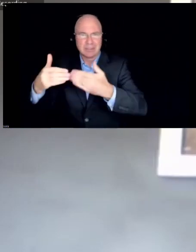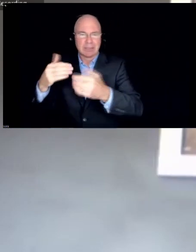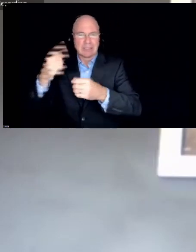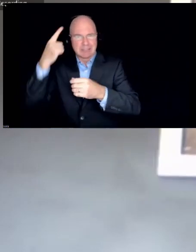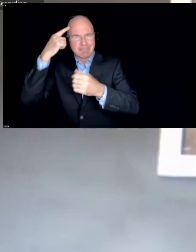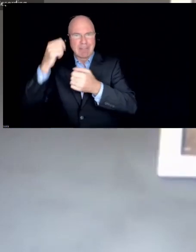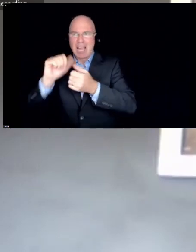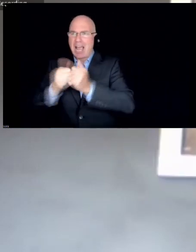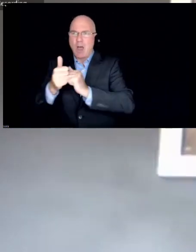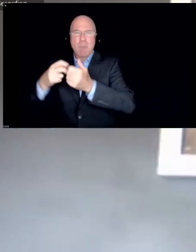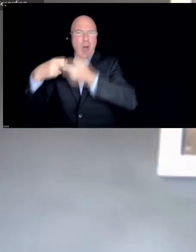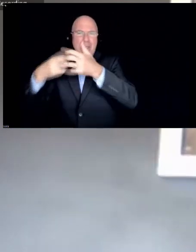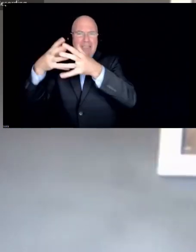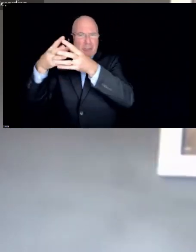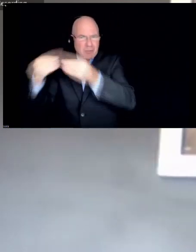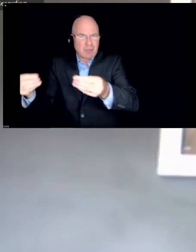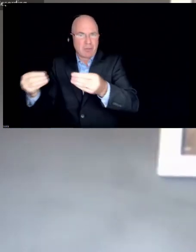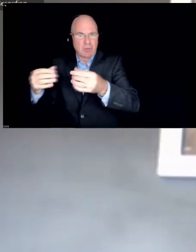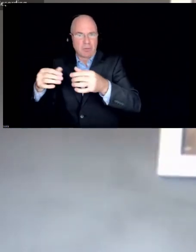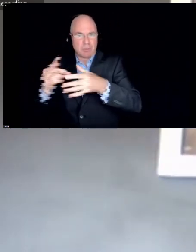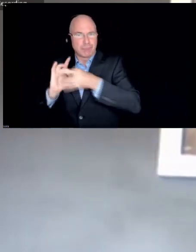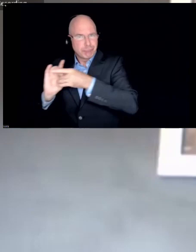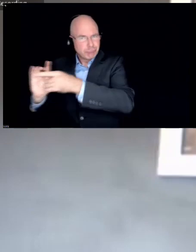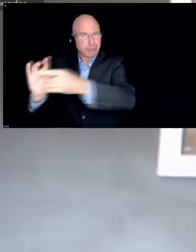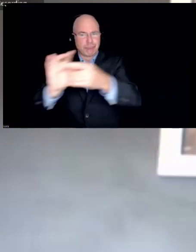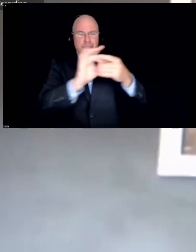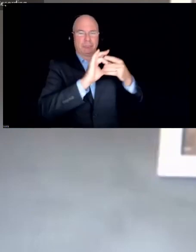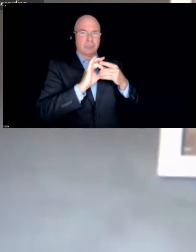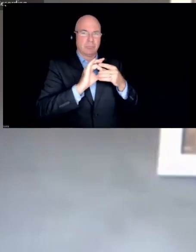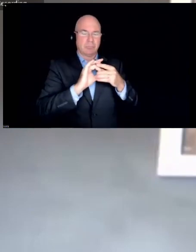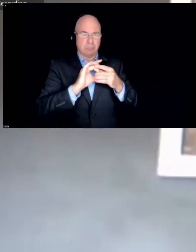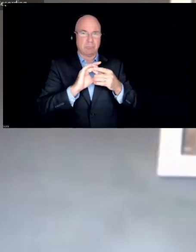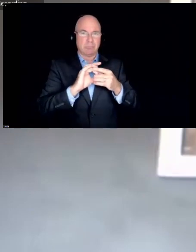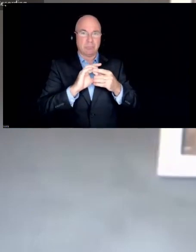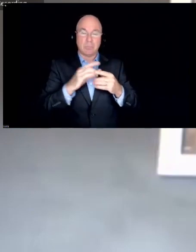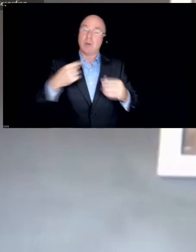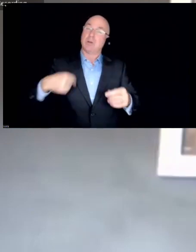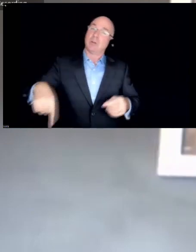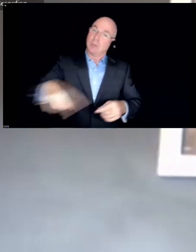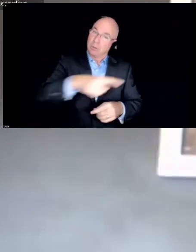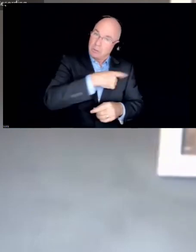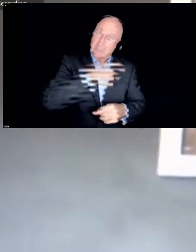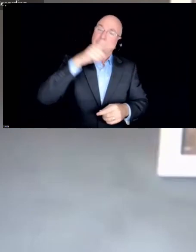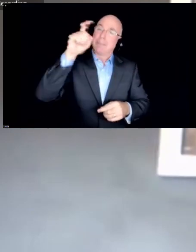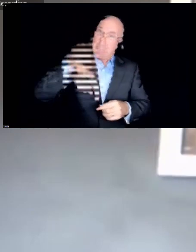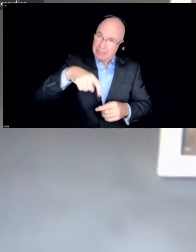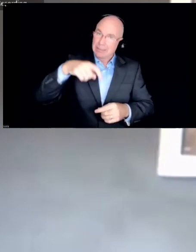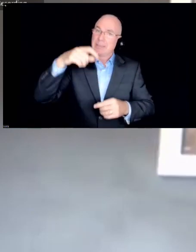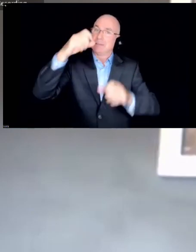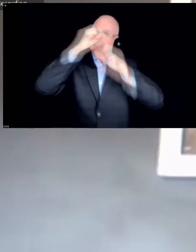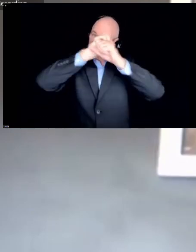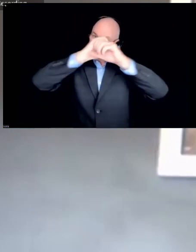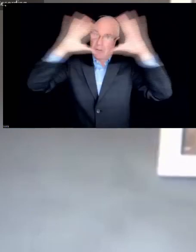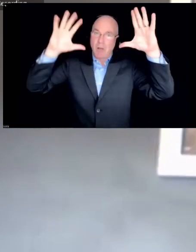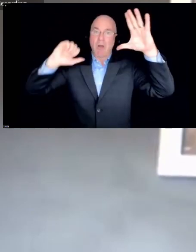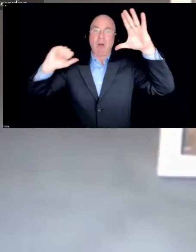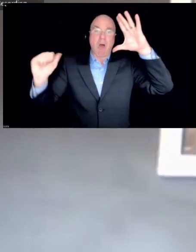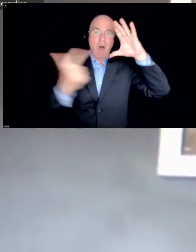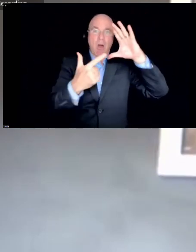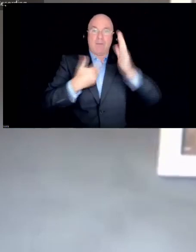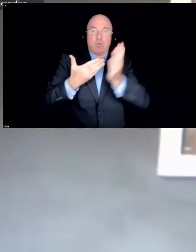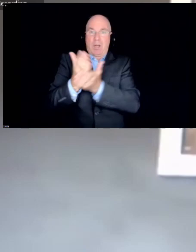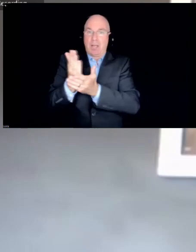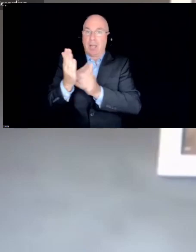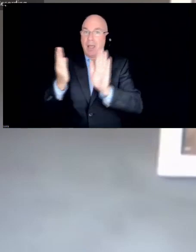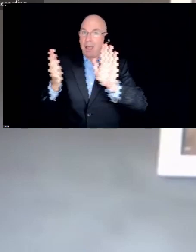solutions together. We have to understand that we all have rights, but not all